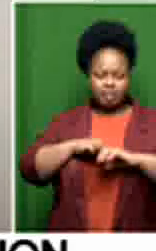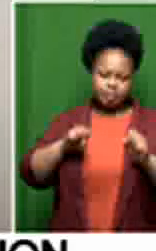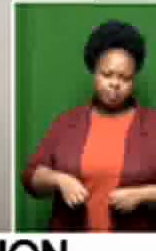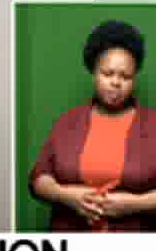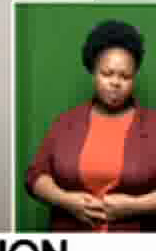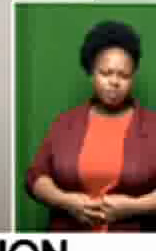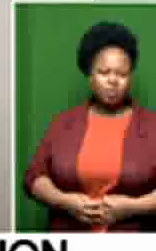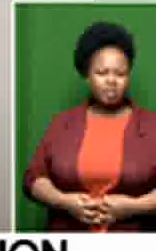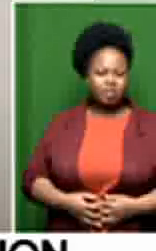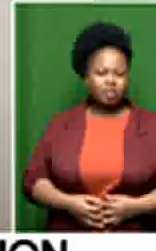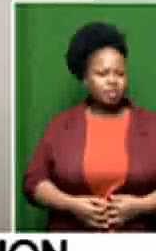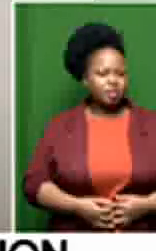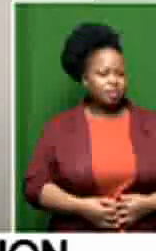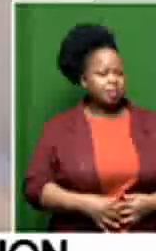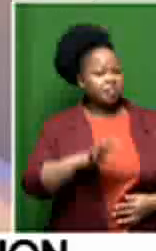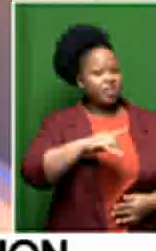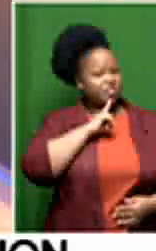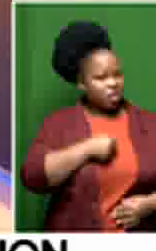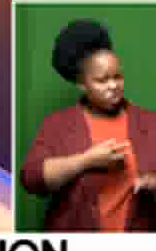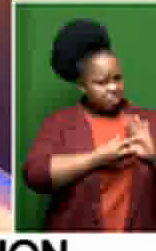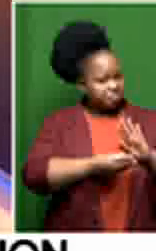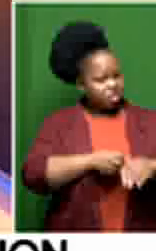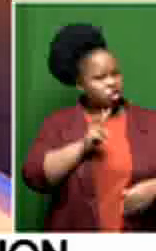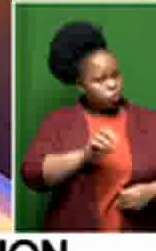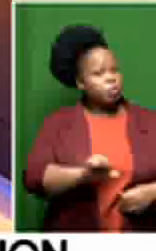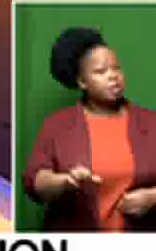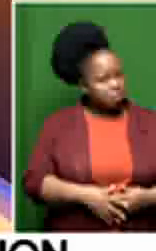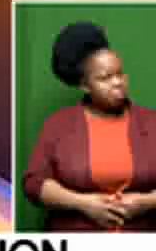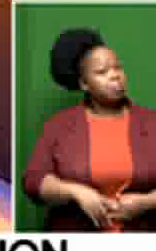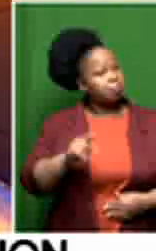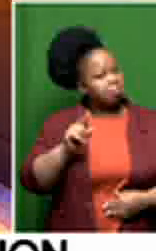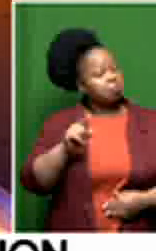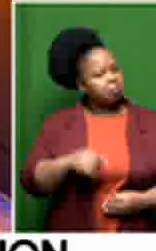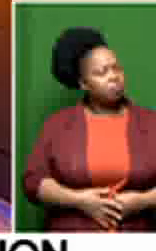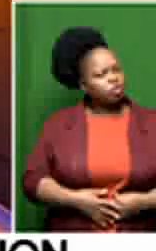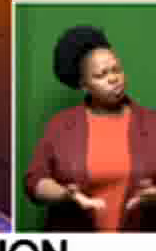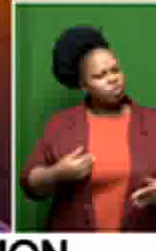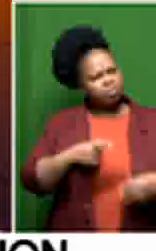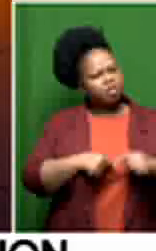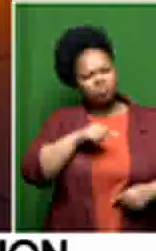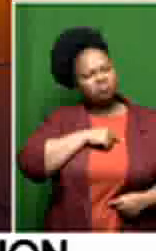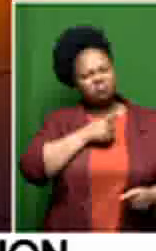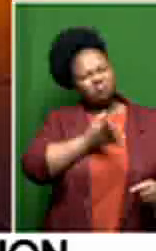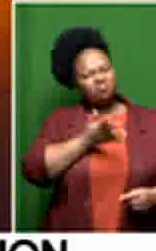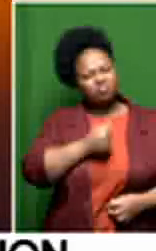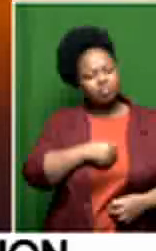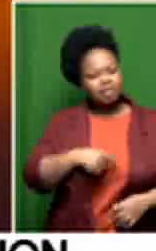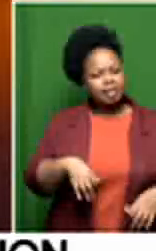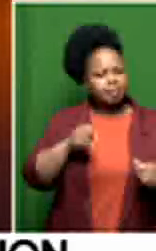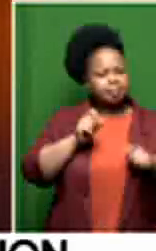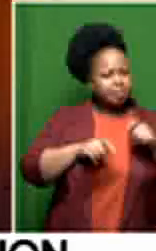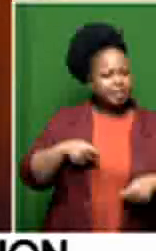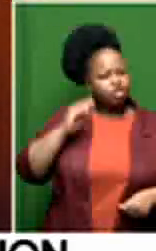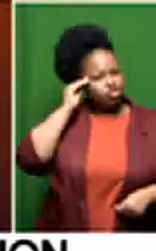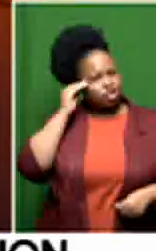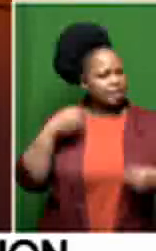system. I mean, 5,000 downloads in 2 weeks is such a remarkable feat. Well, what is it about this app that fascinates people